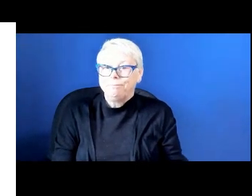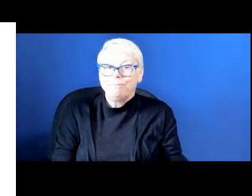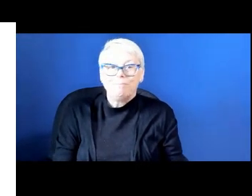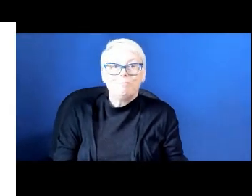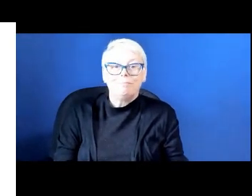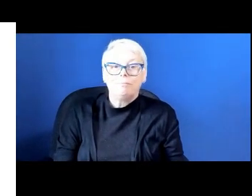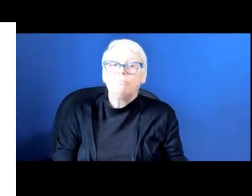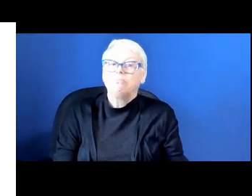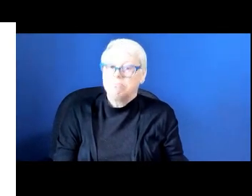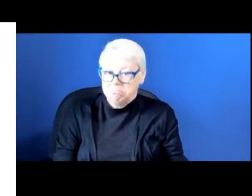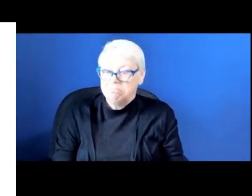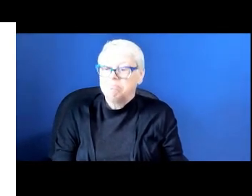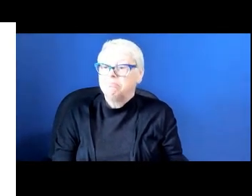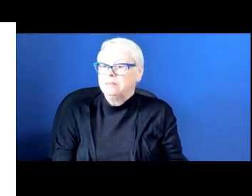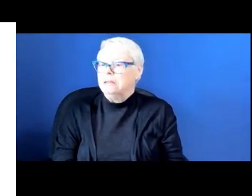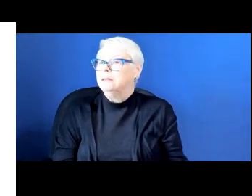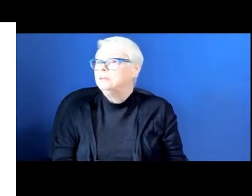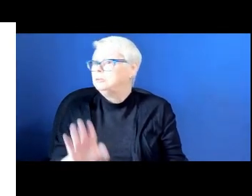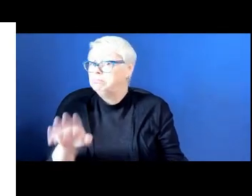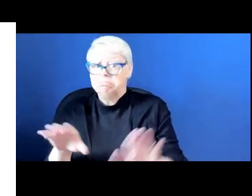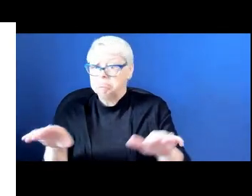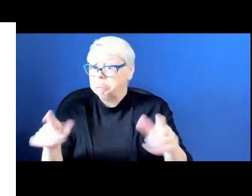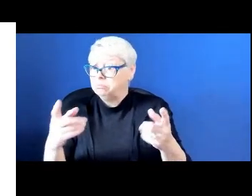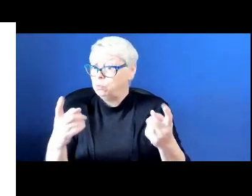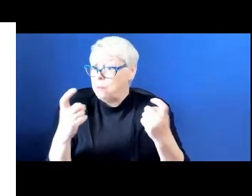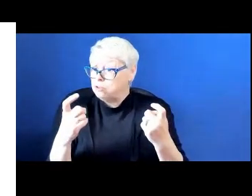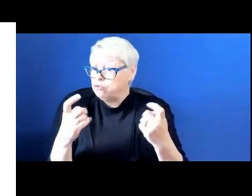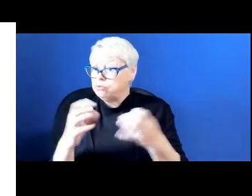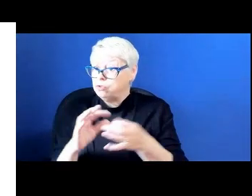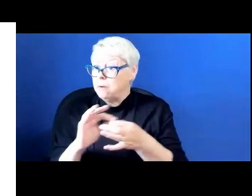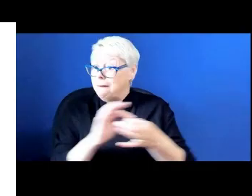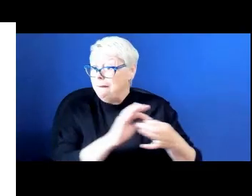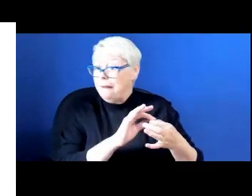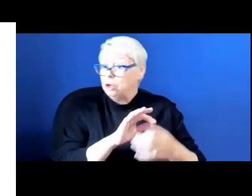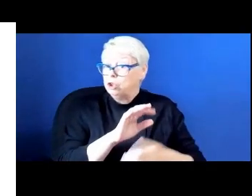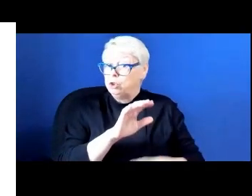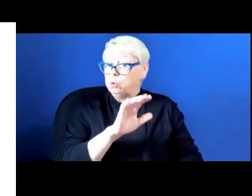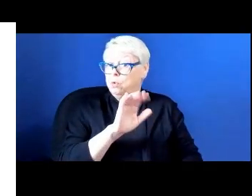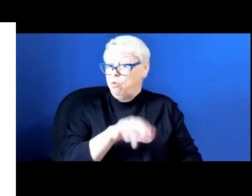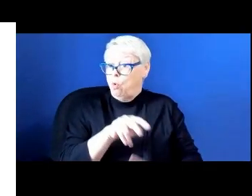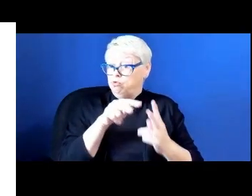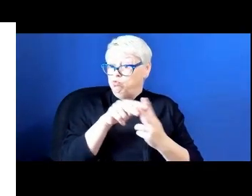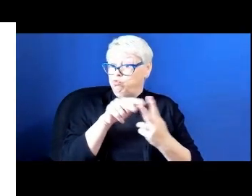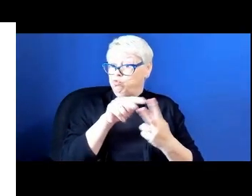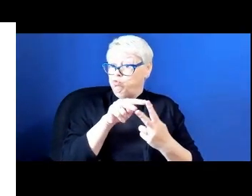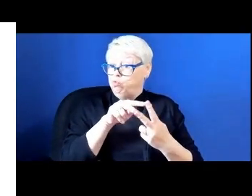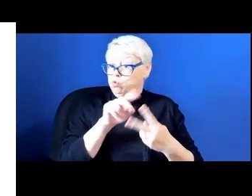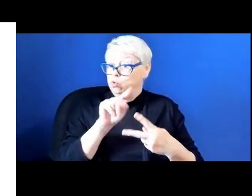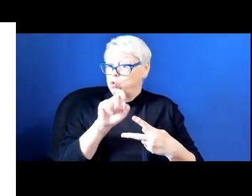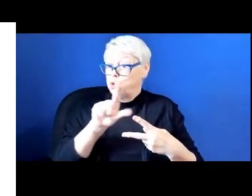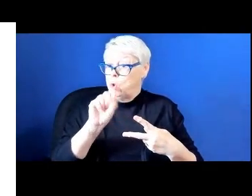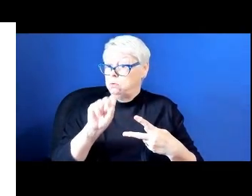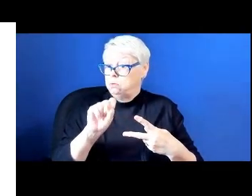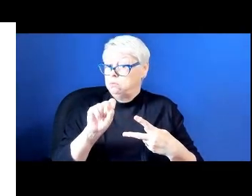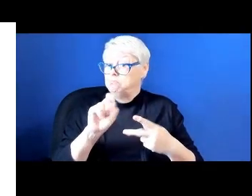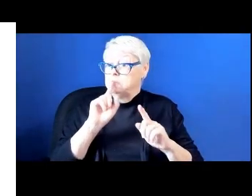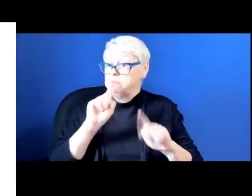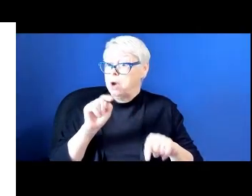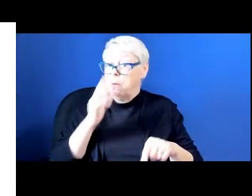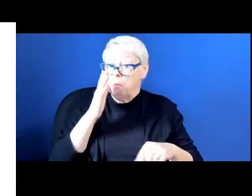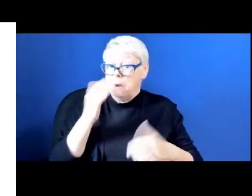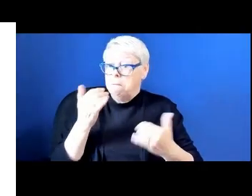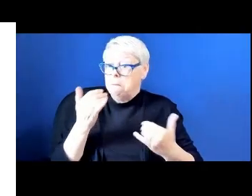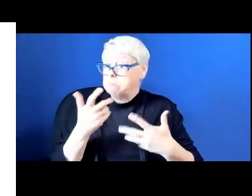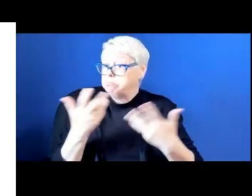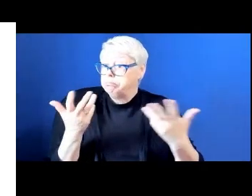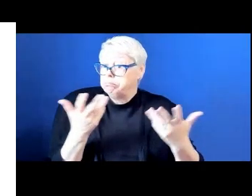How are we doing? Do we have any questions related to these 2 tools that we can respond to you at this point in